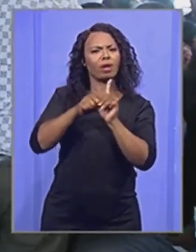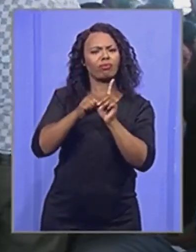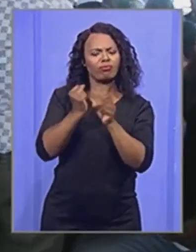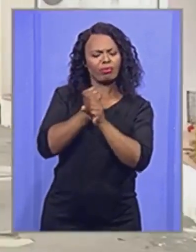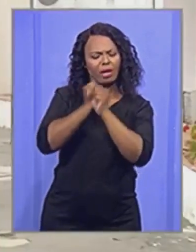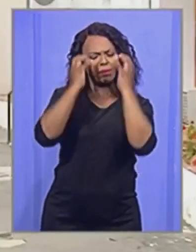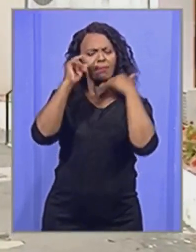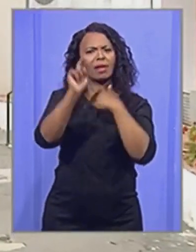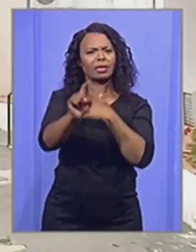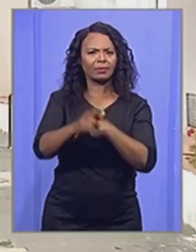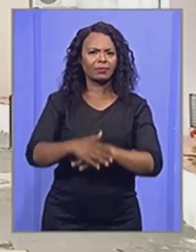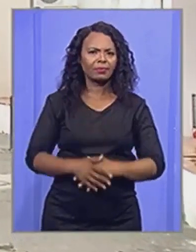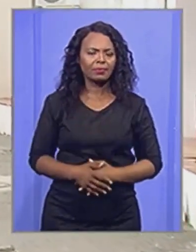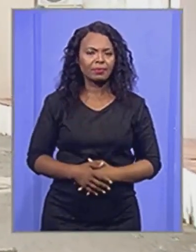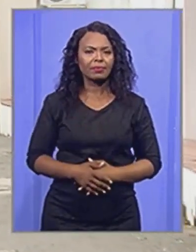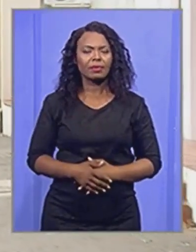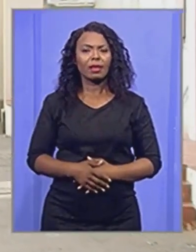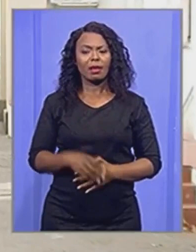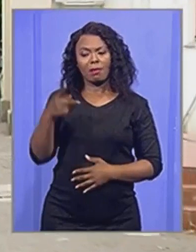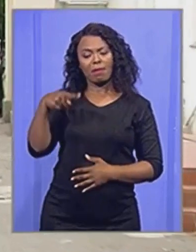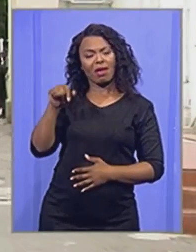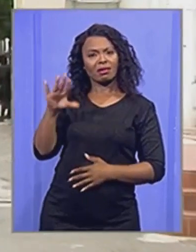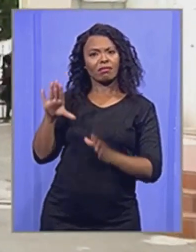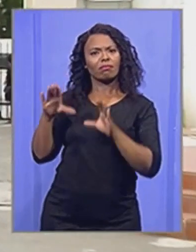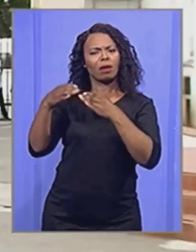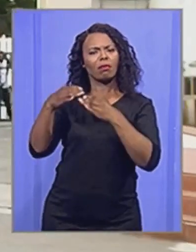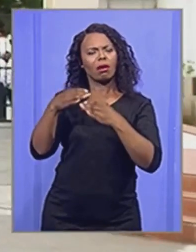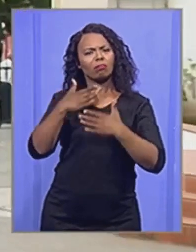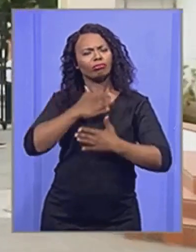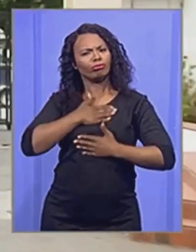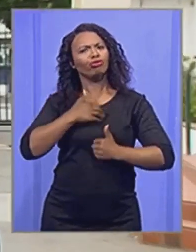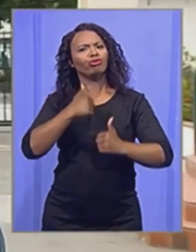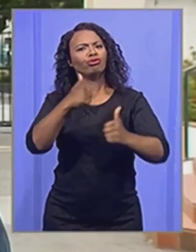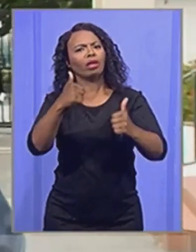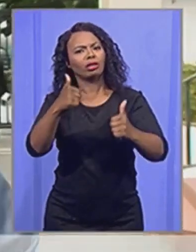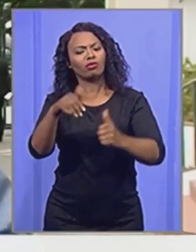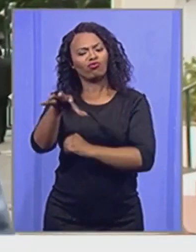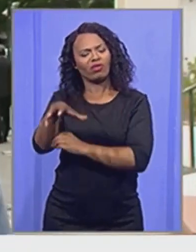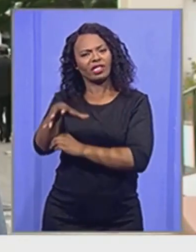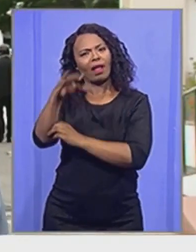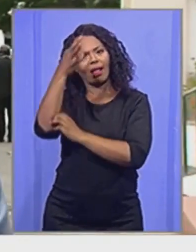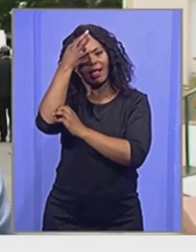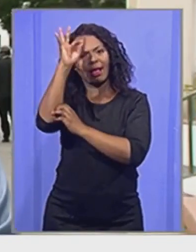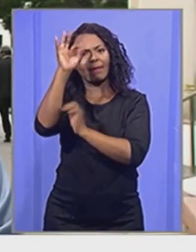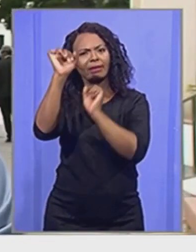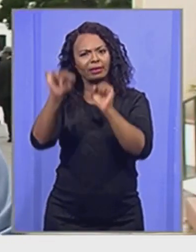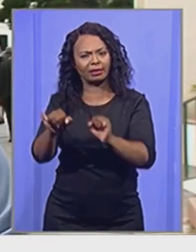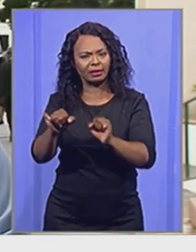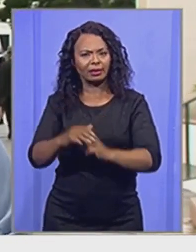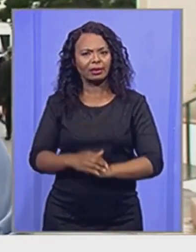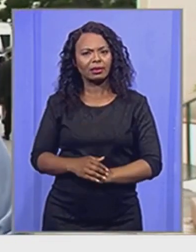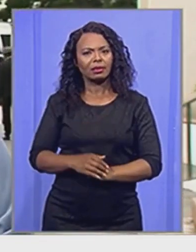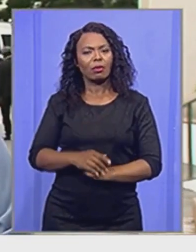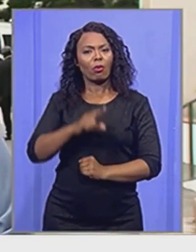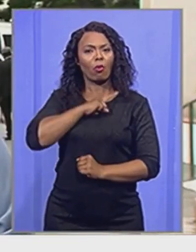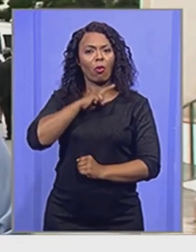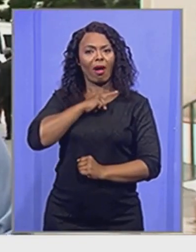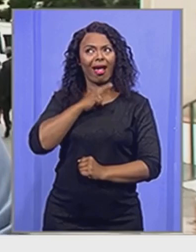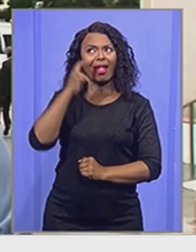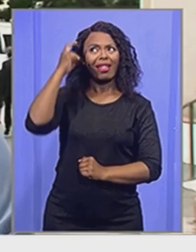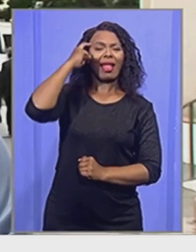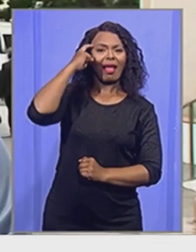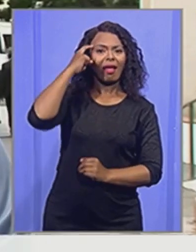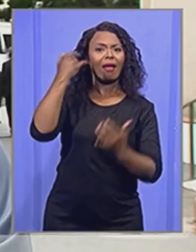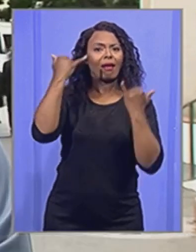gagwe. As PAC, of course, we are grateful to the provincial government for thinking